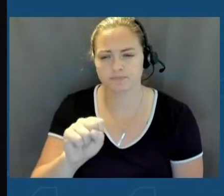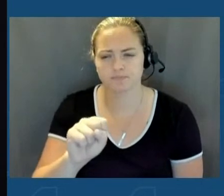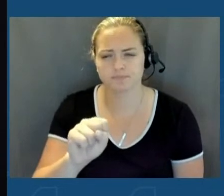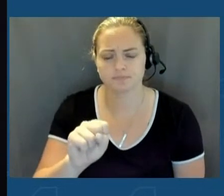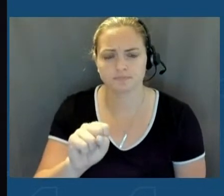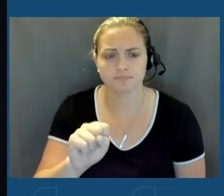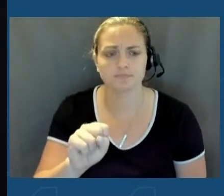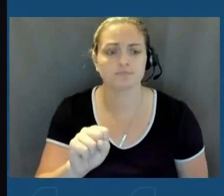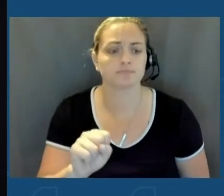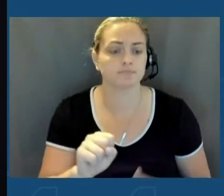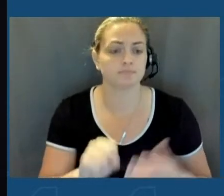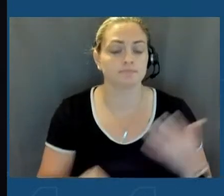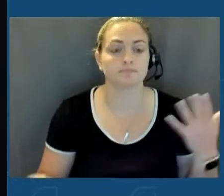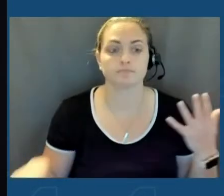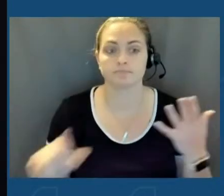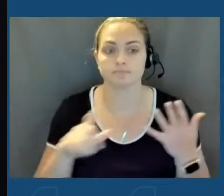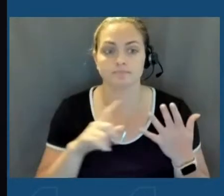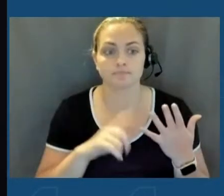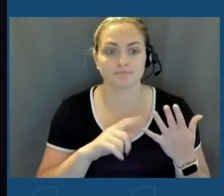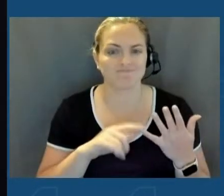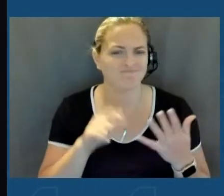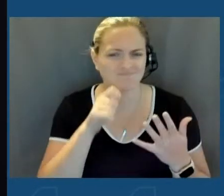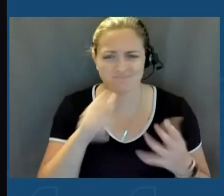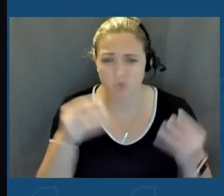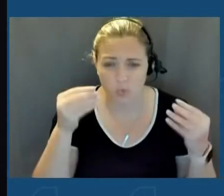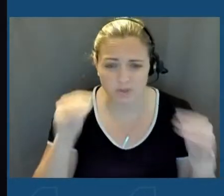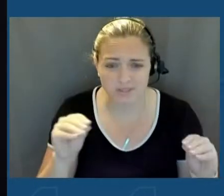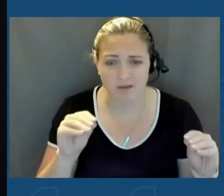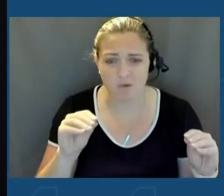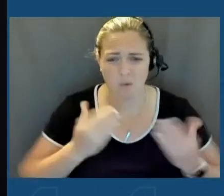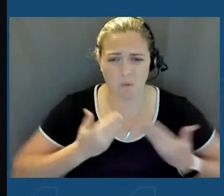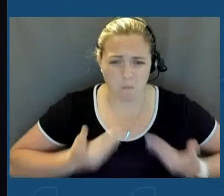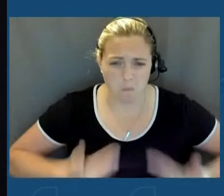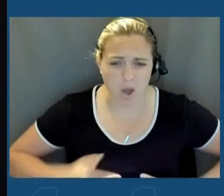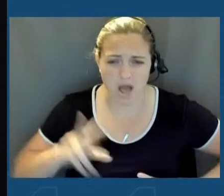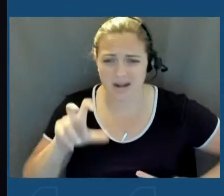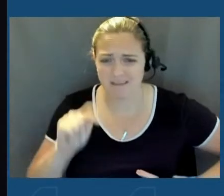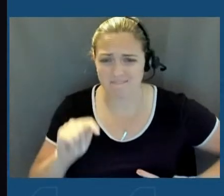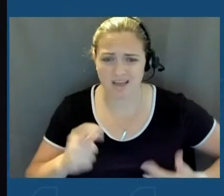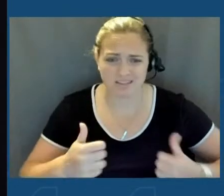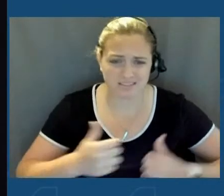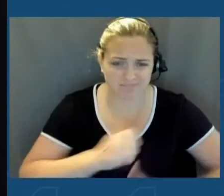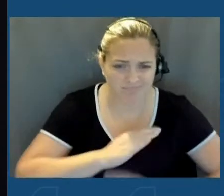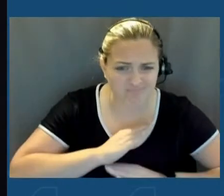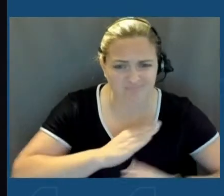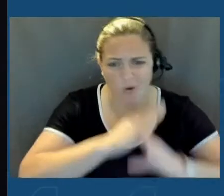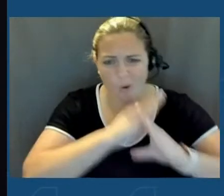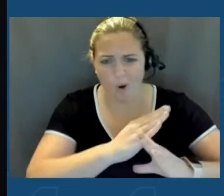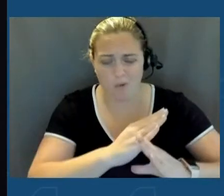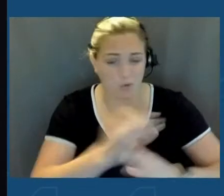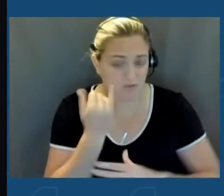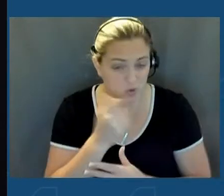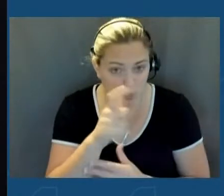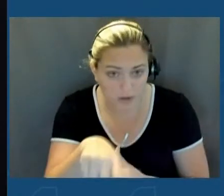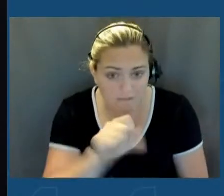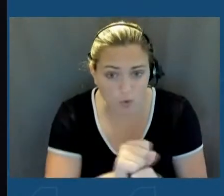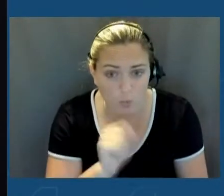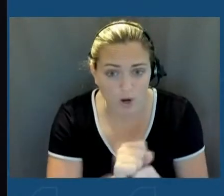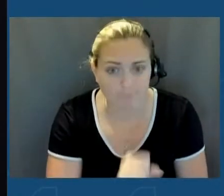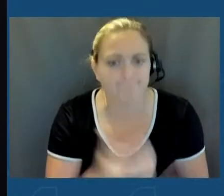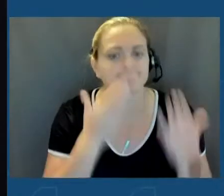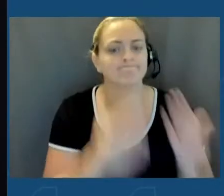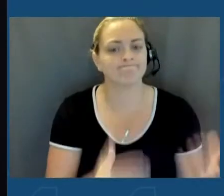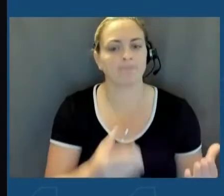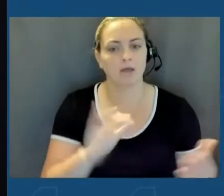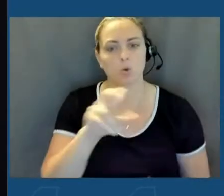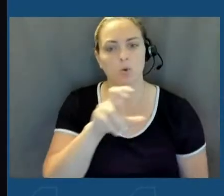No longer will we allow the sale of body vests and armor to those who don't need them for work. Thank you, Senator Brian Kavanaugh.